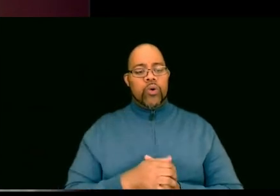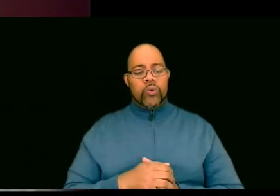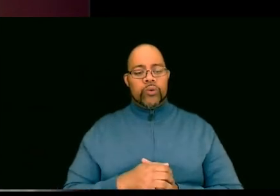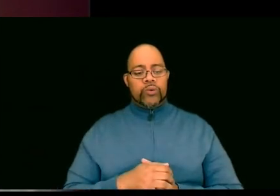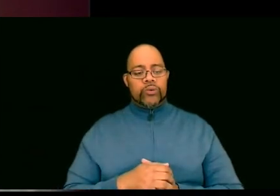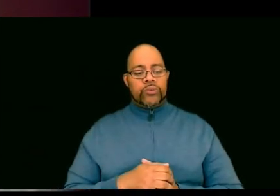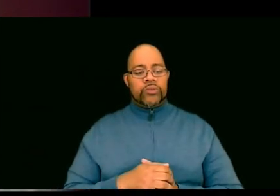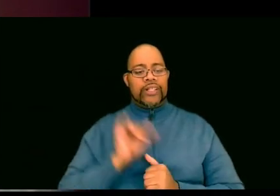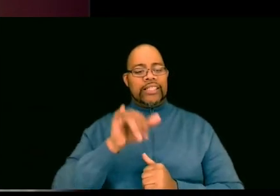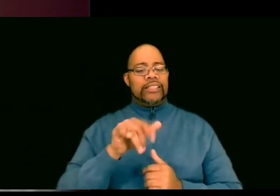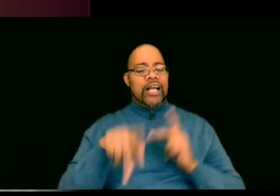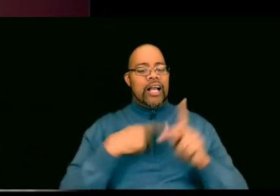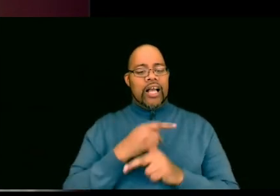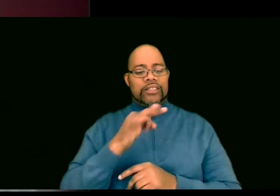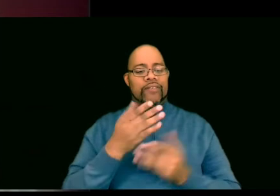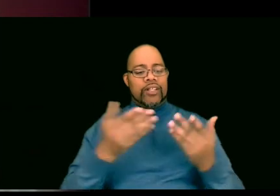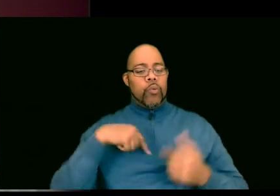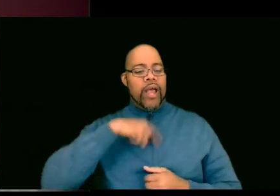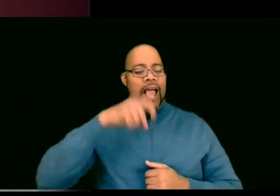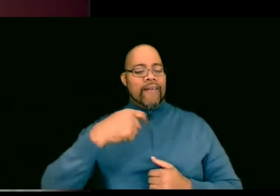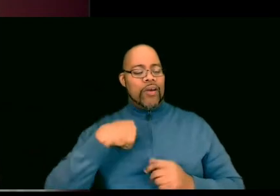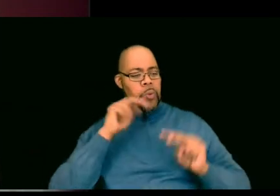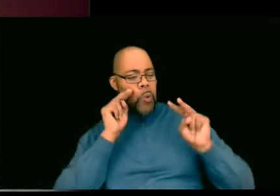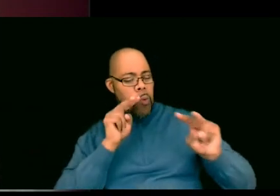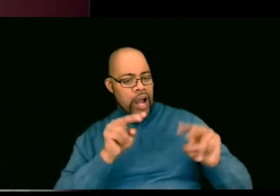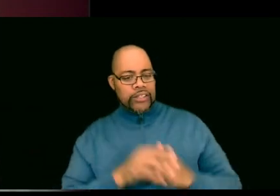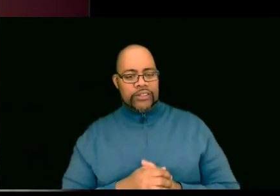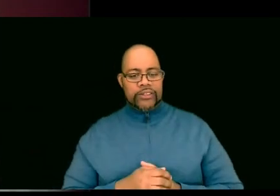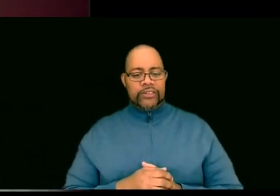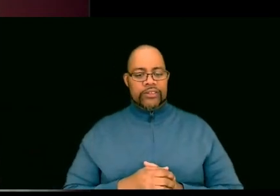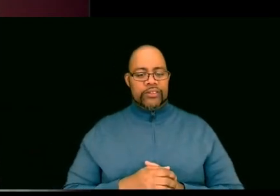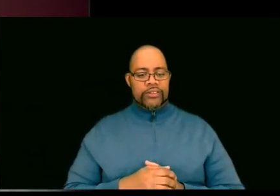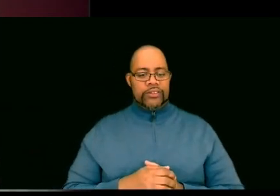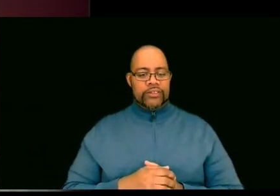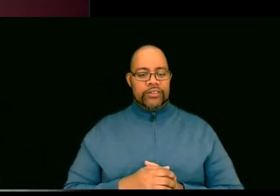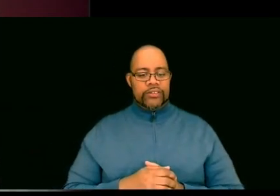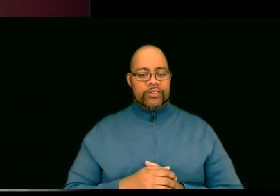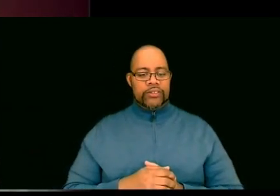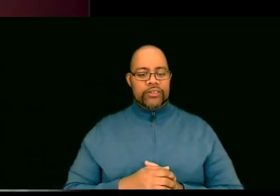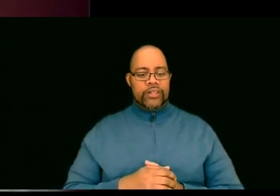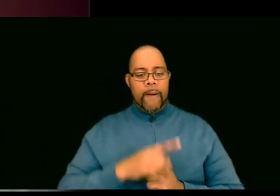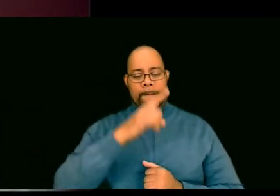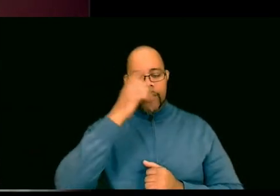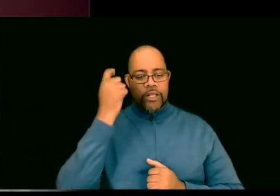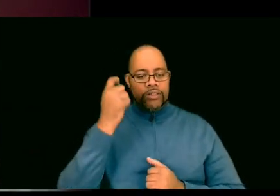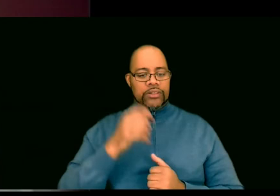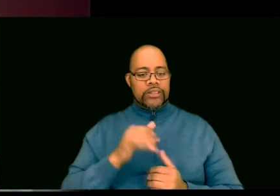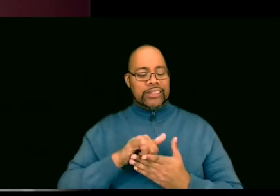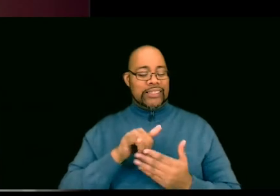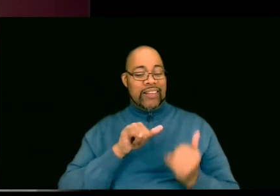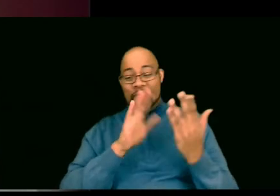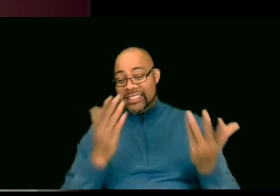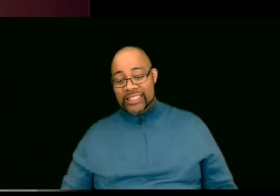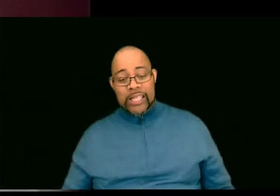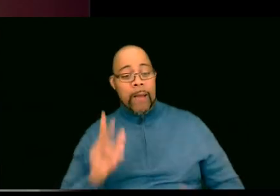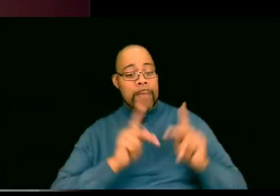so these are the kinds of things we have to have our eyes wide open on, I think. Because, you